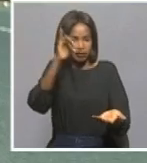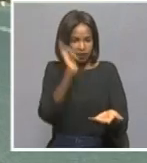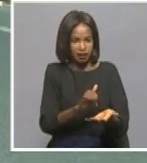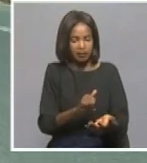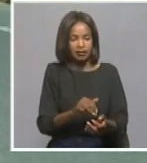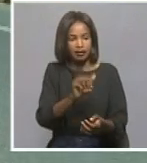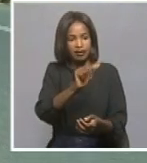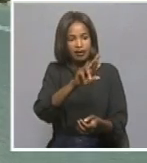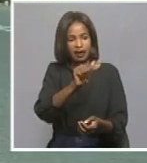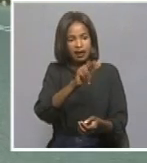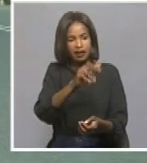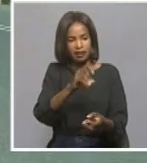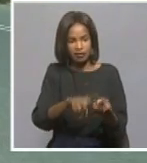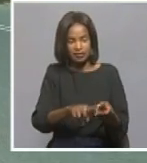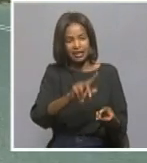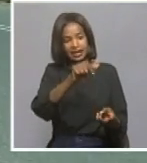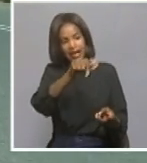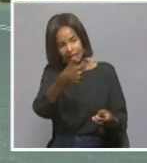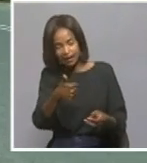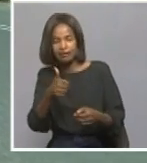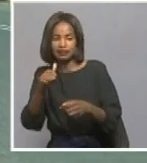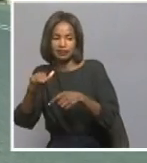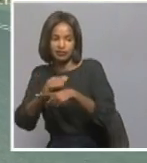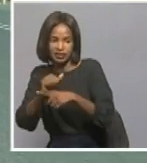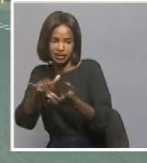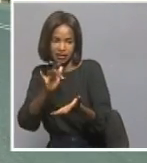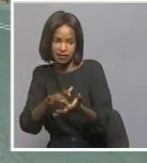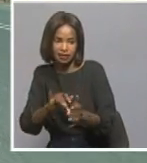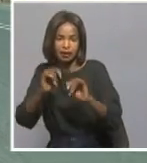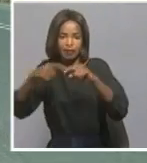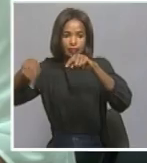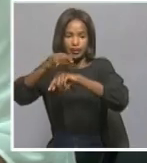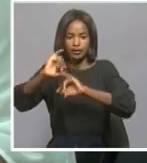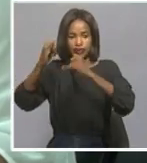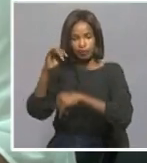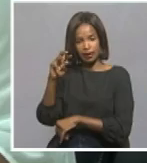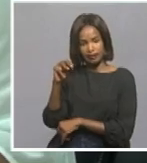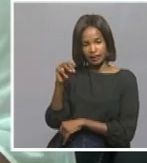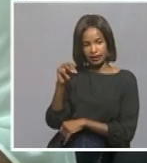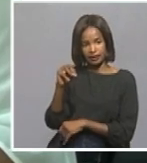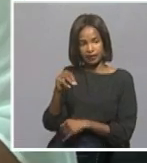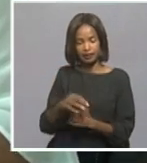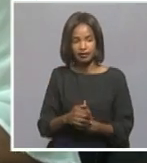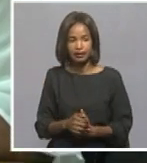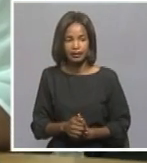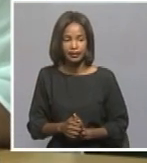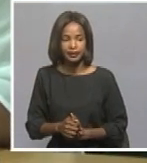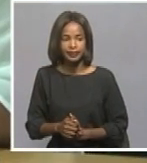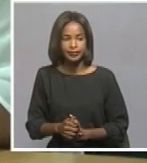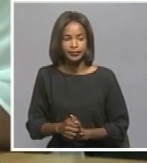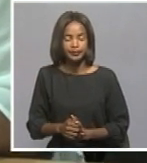as well as Kai Ganahab Vocational Training Center outside of Marintal. Please,